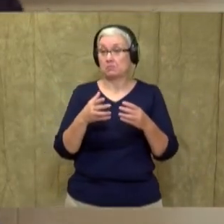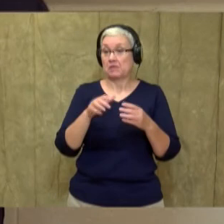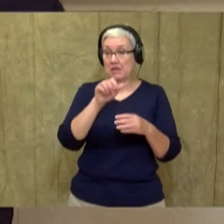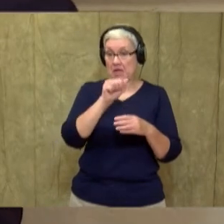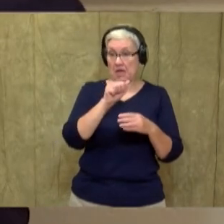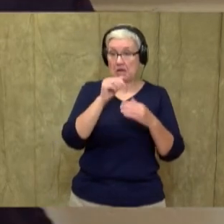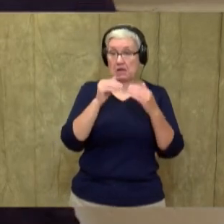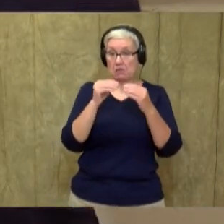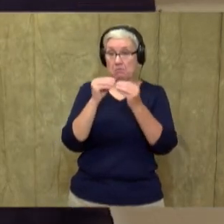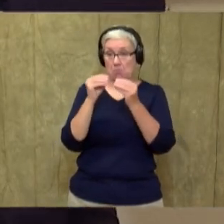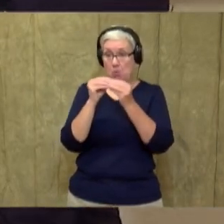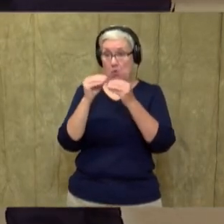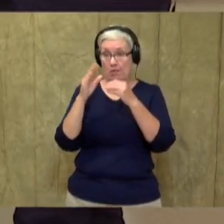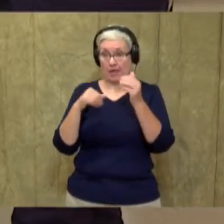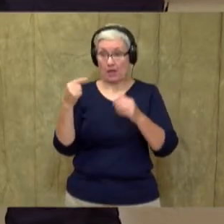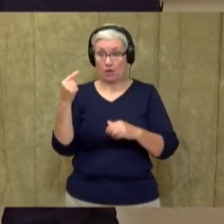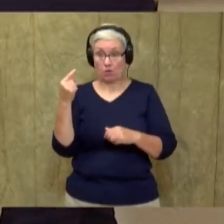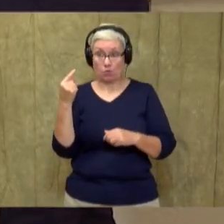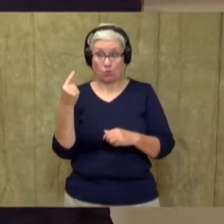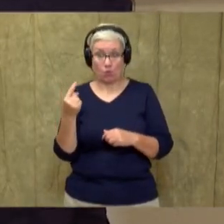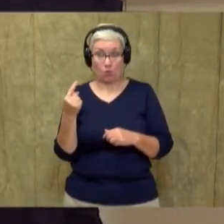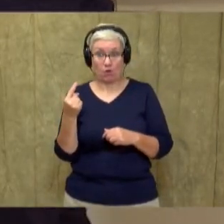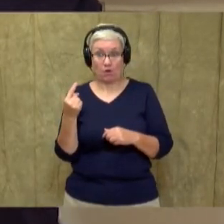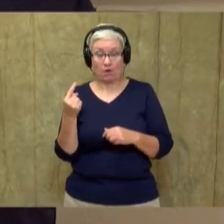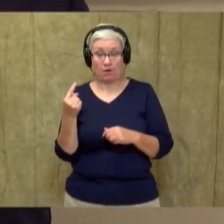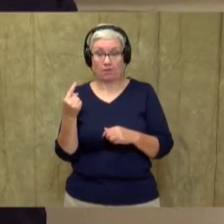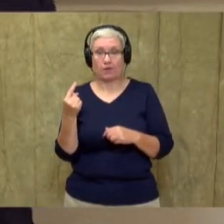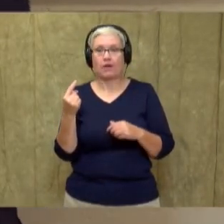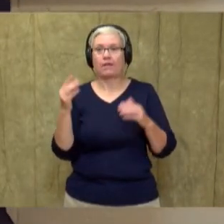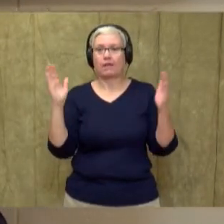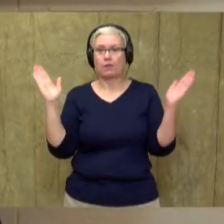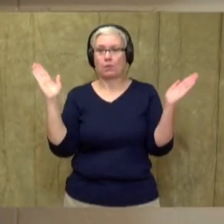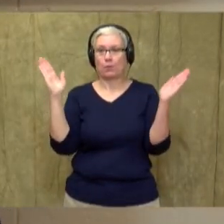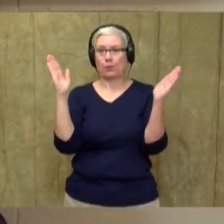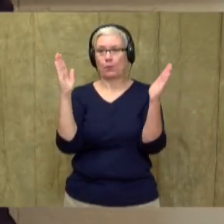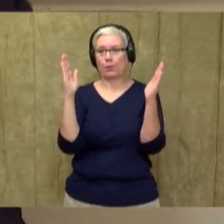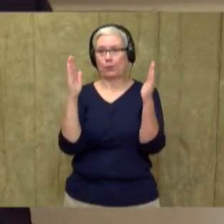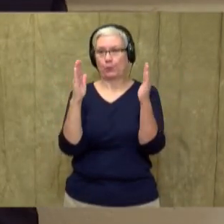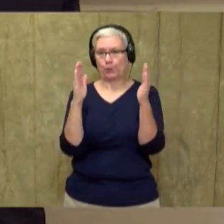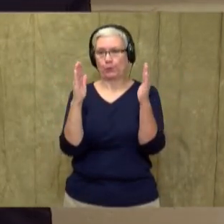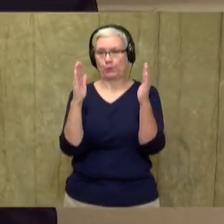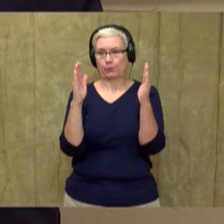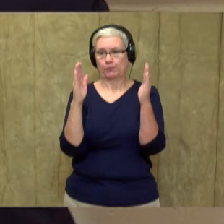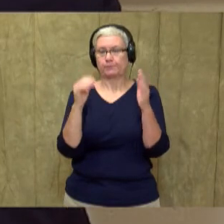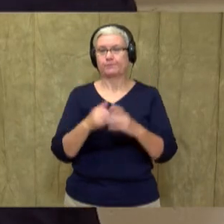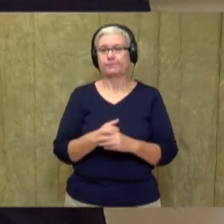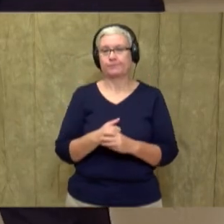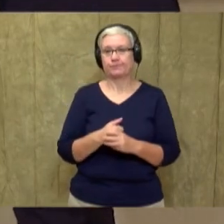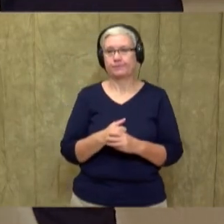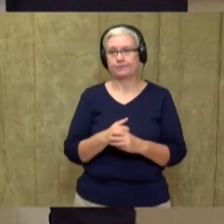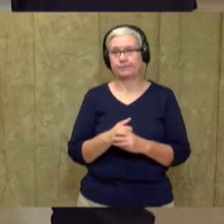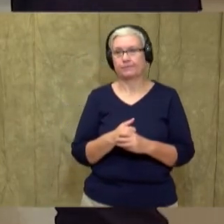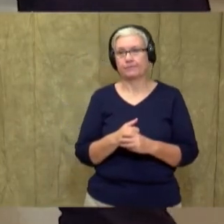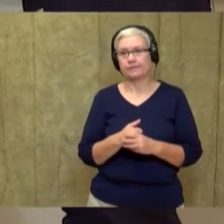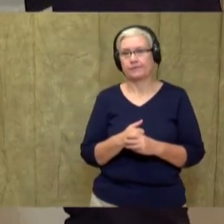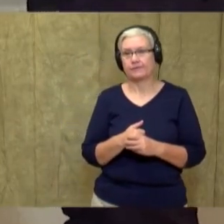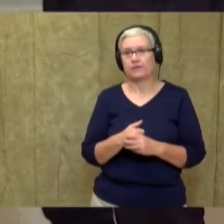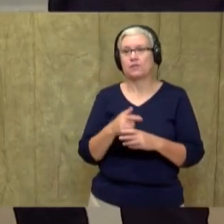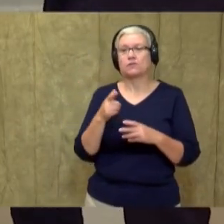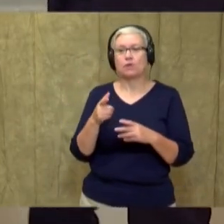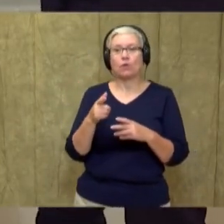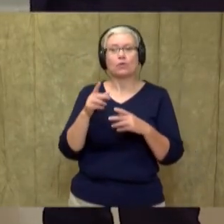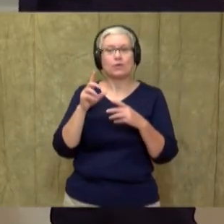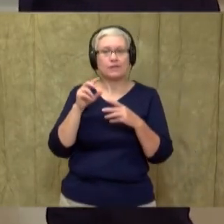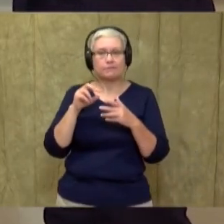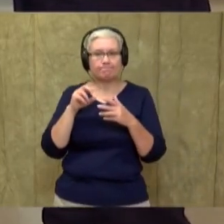like that 2, we saw that our graph became more narrow, and we're going to call that a vertical stretch. So the vocabulary here is something that we need to pay